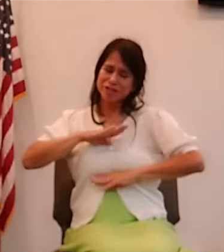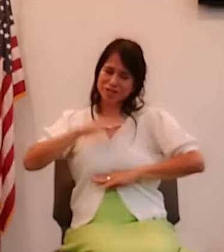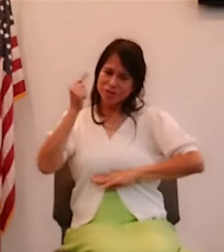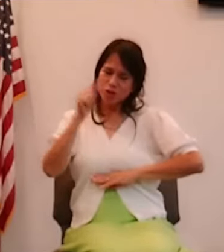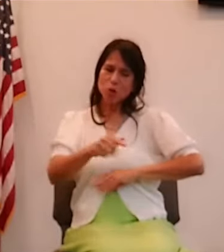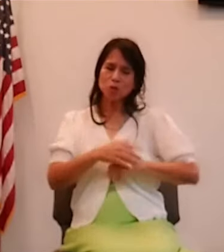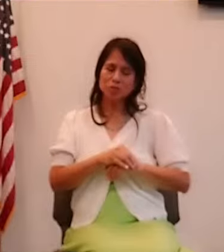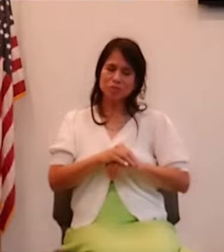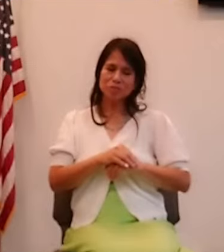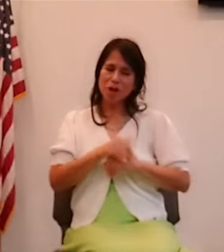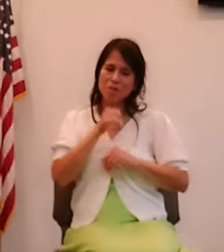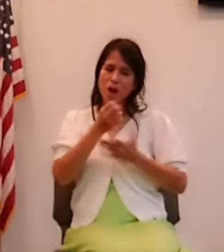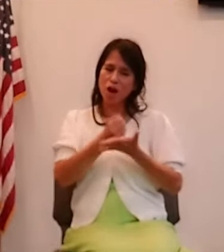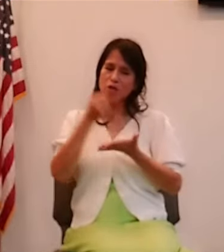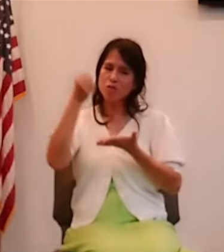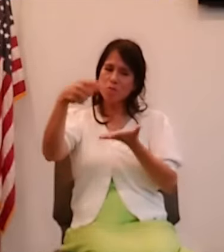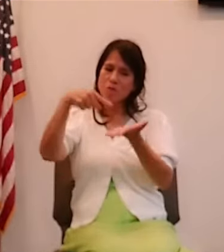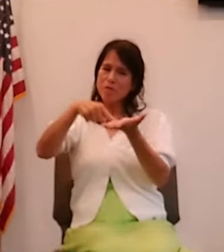I get so